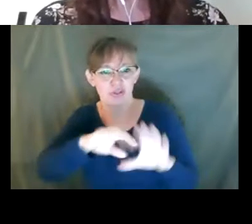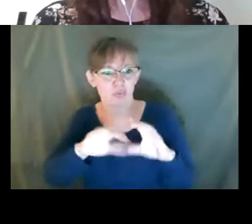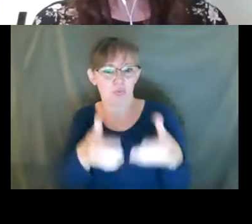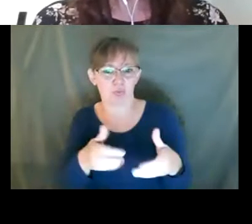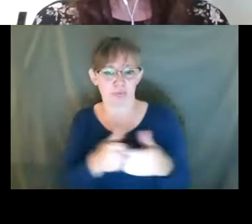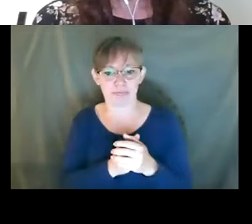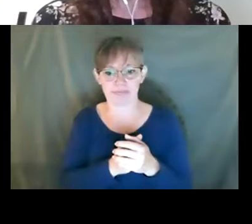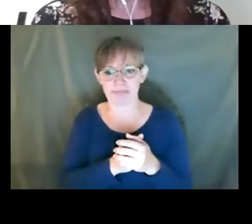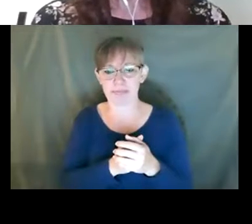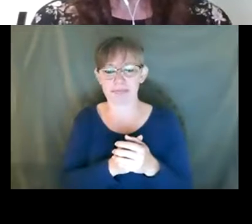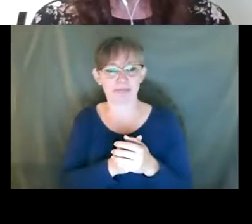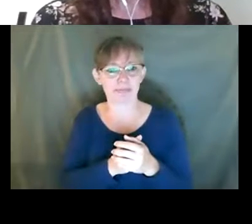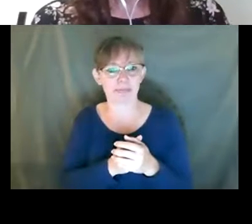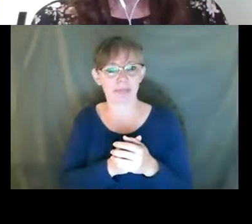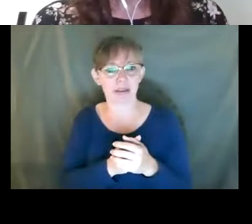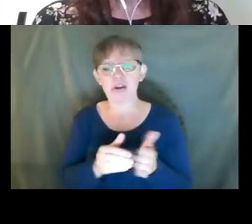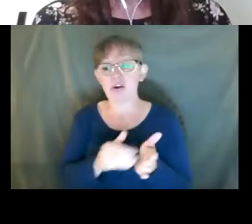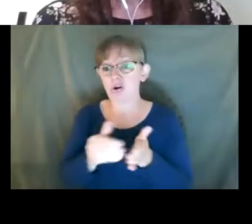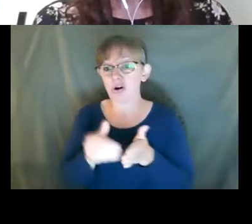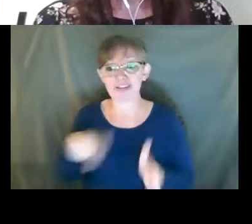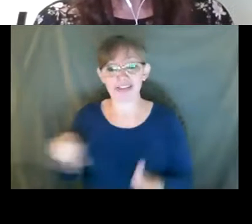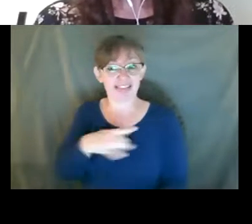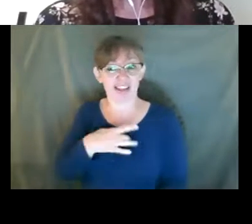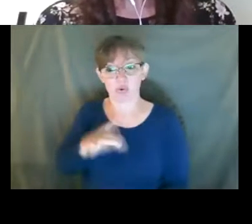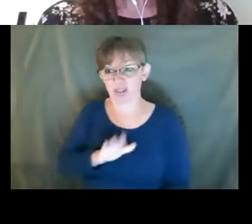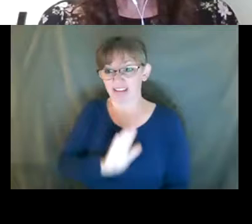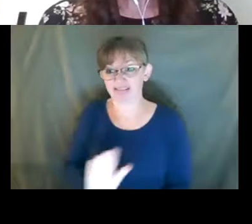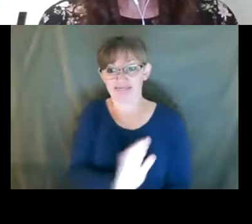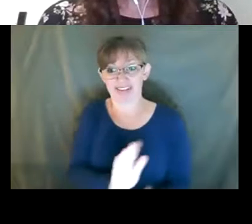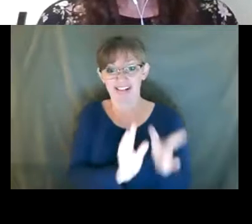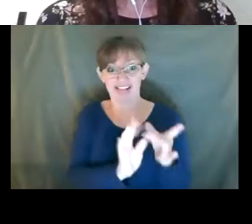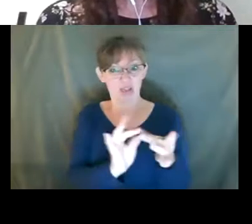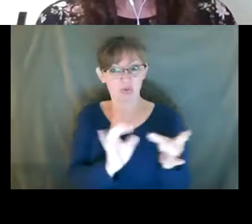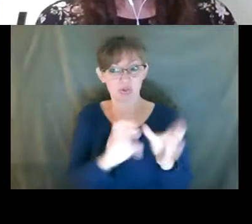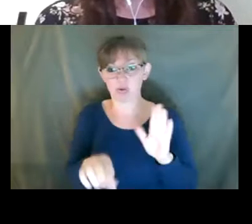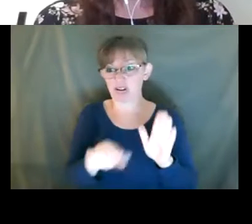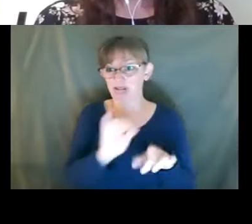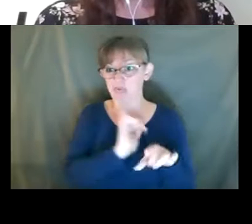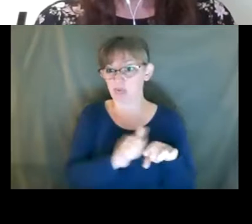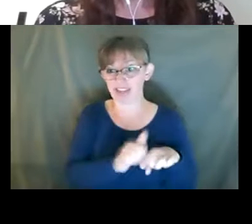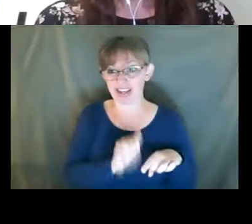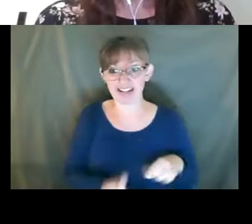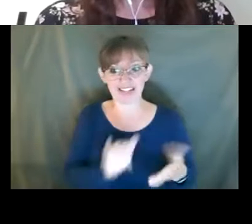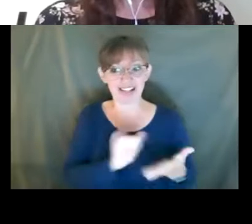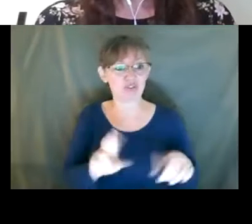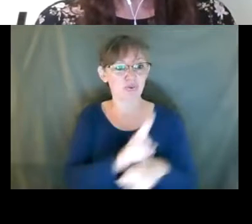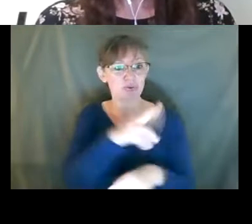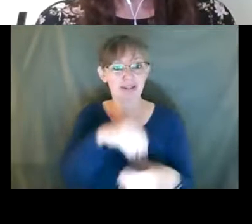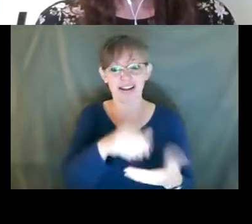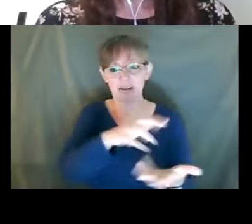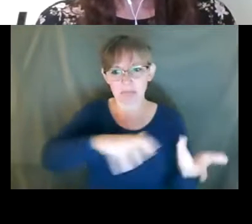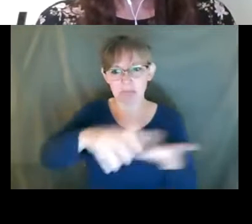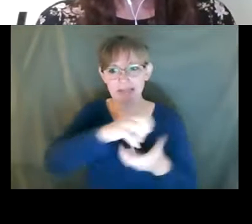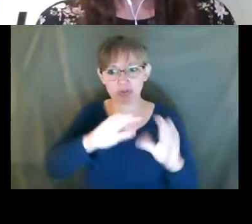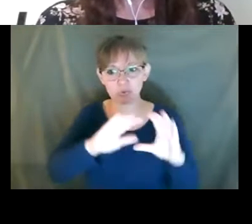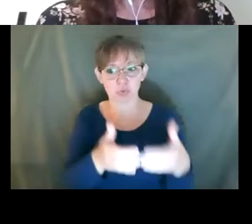patient's needs. They often don't like the language or the profanity that's used. So it's important to provide a space that feels